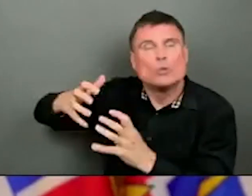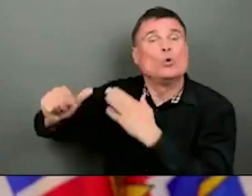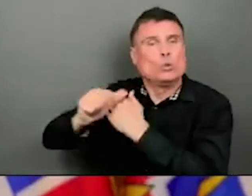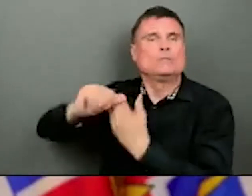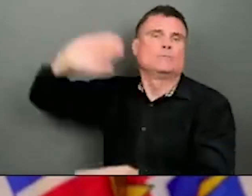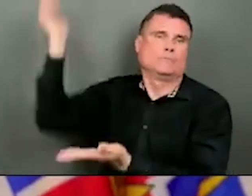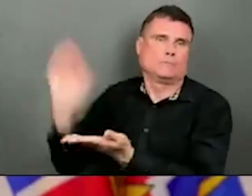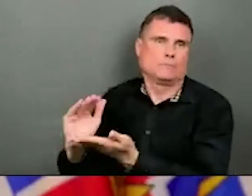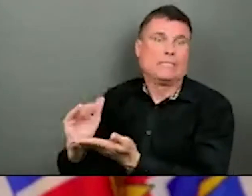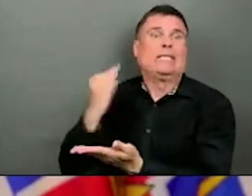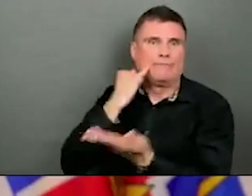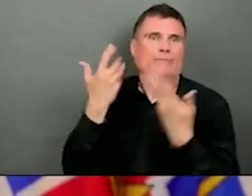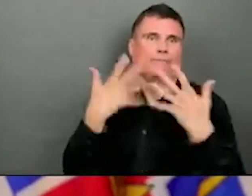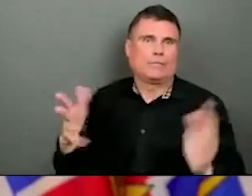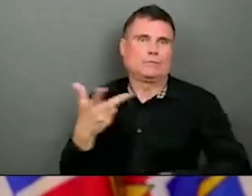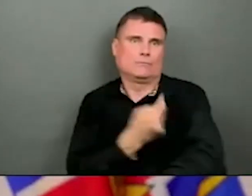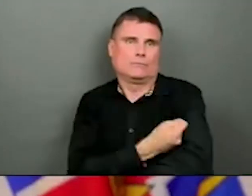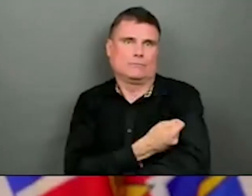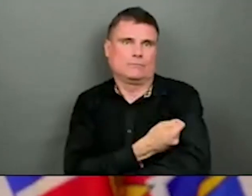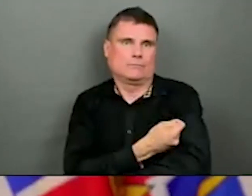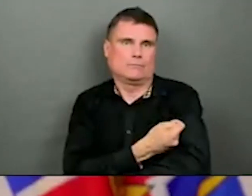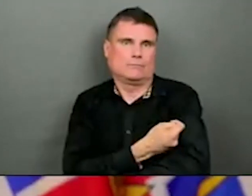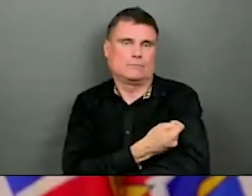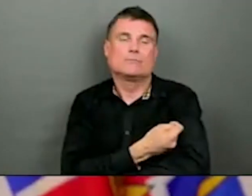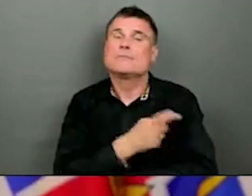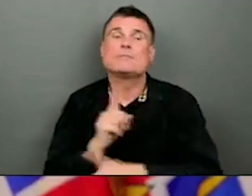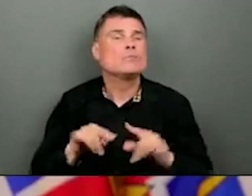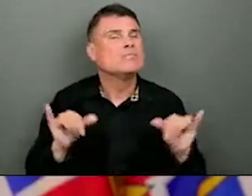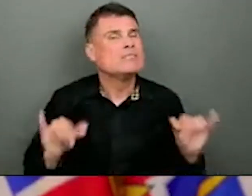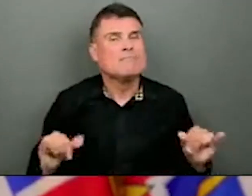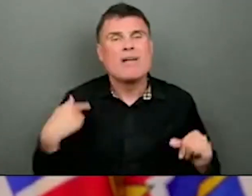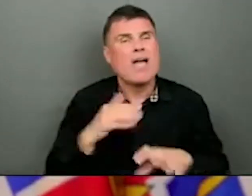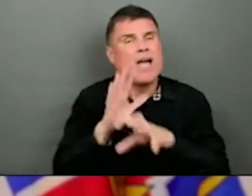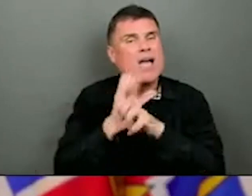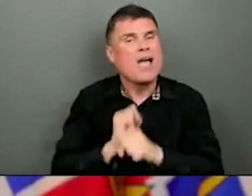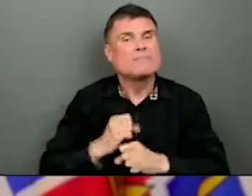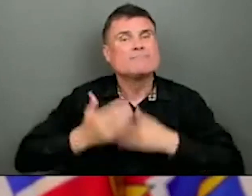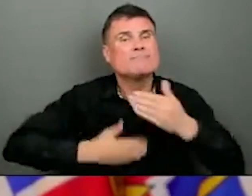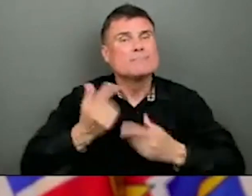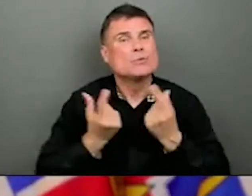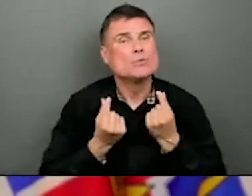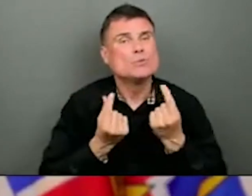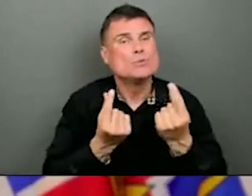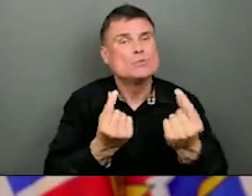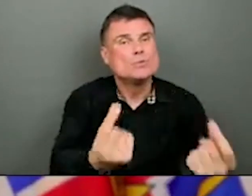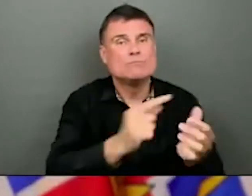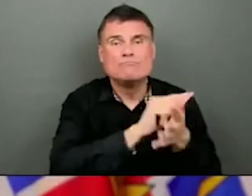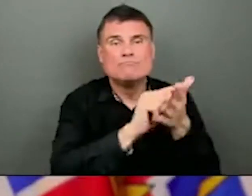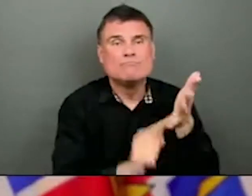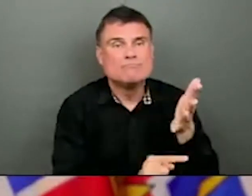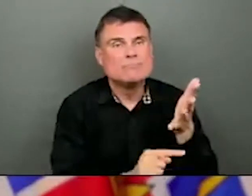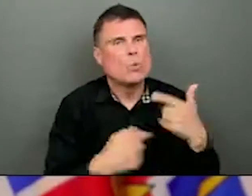that we need to keep working on, watching carefully what strains are circulating, and